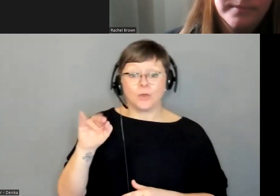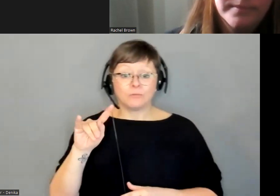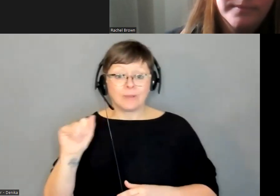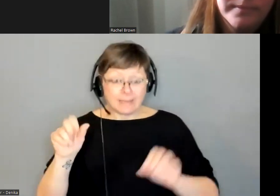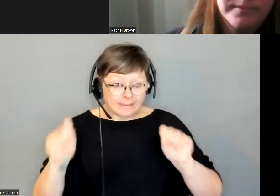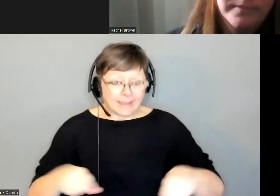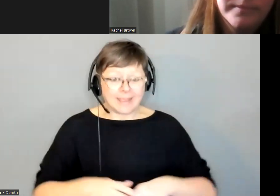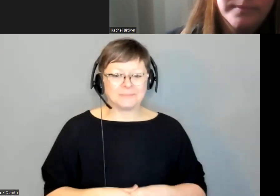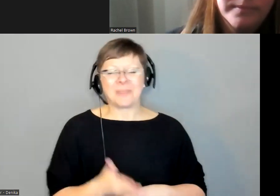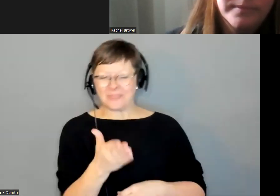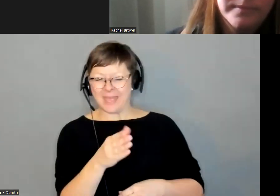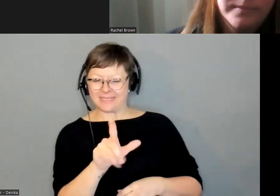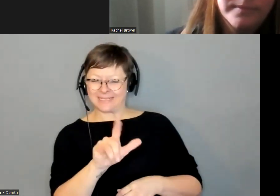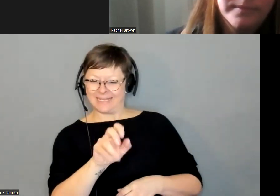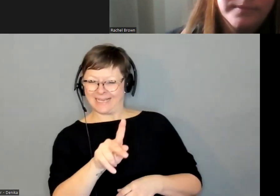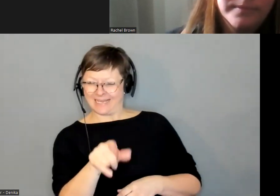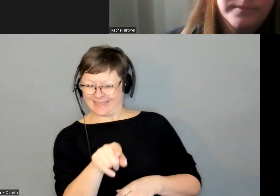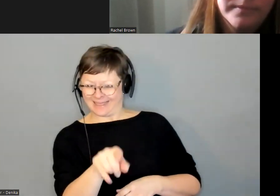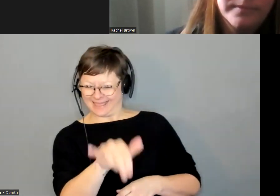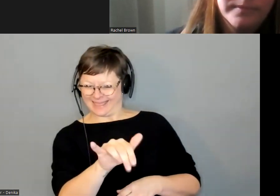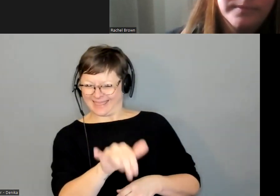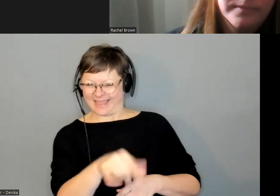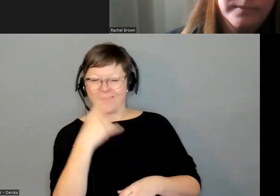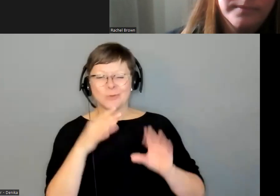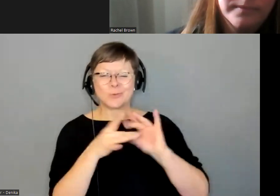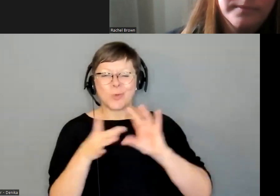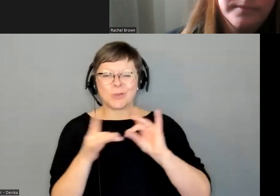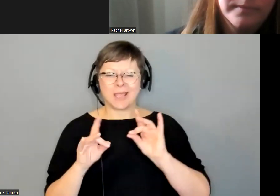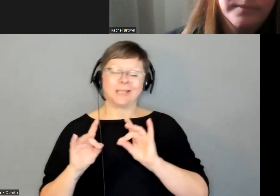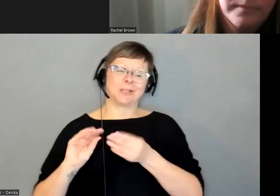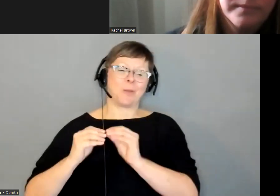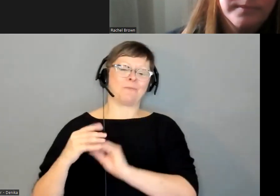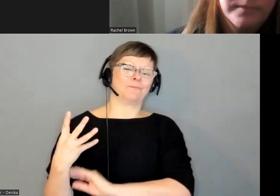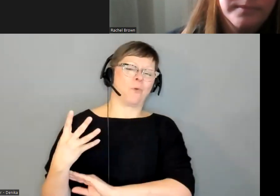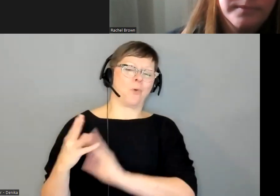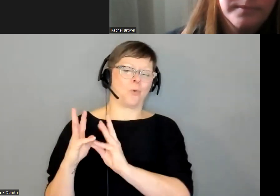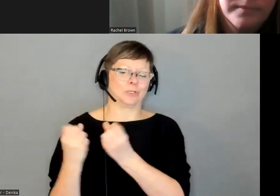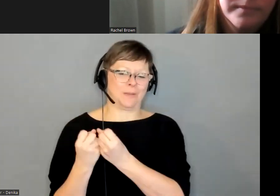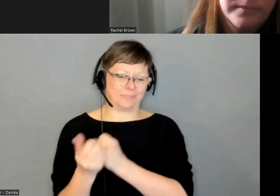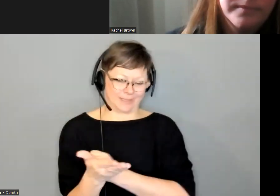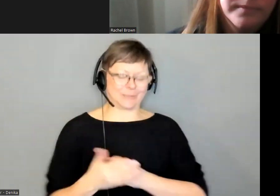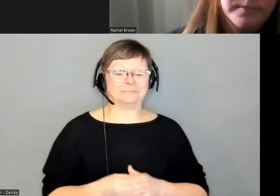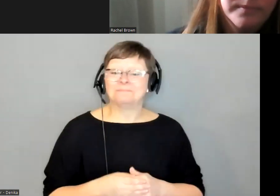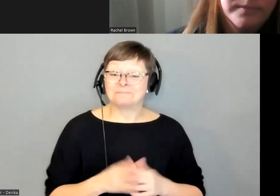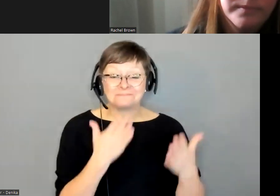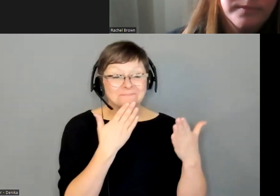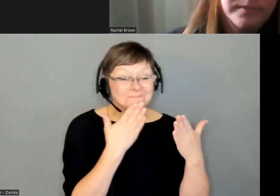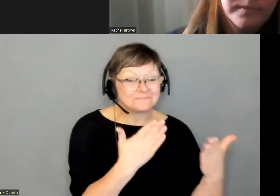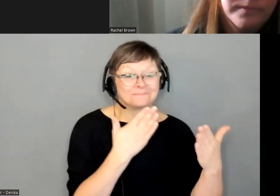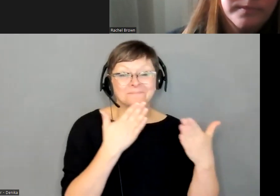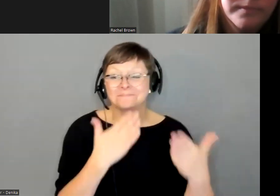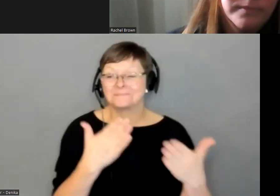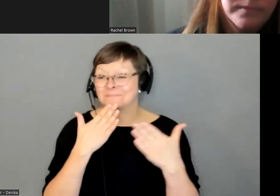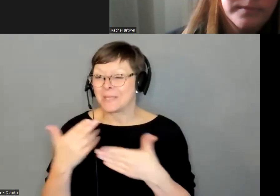there's the link to the storytelling workshop. All right. So thank you all for joining